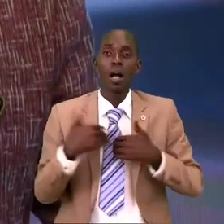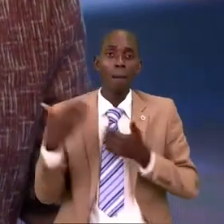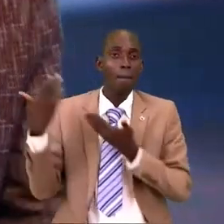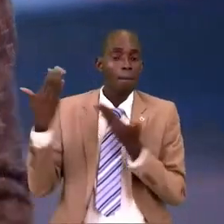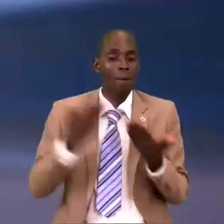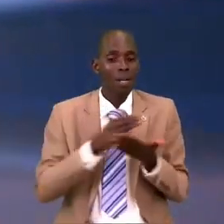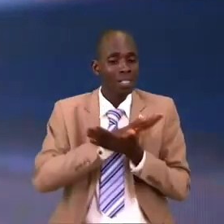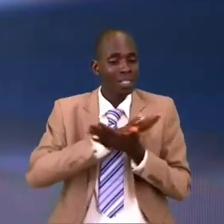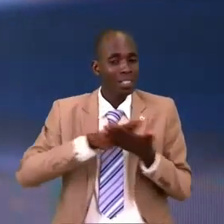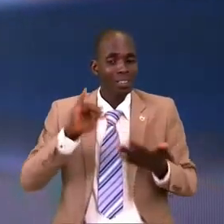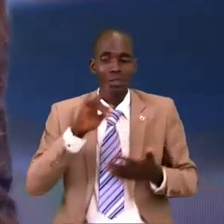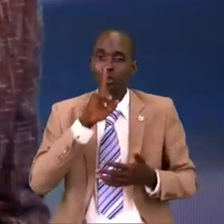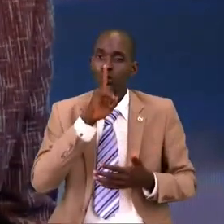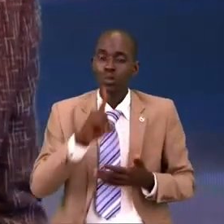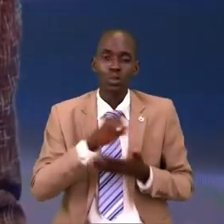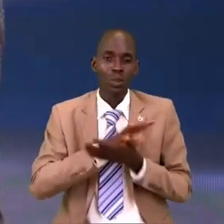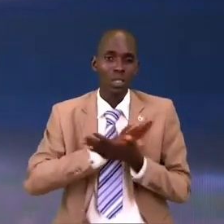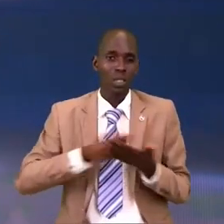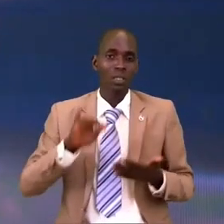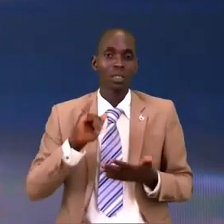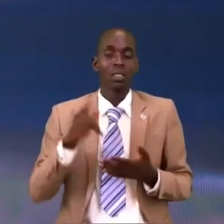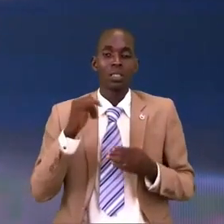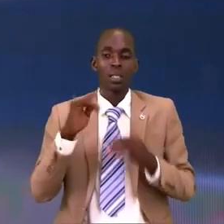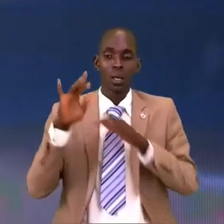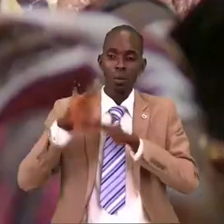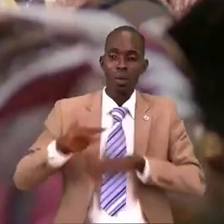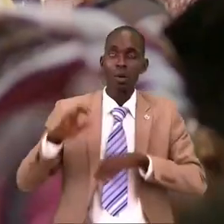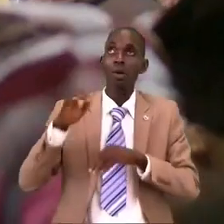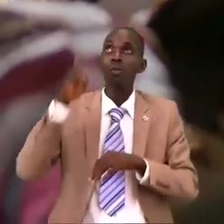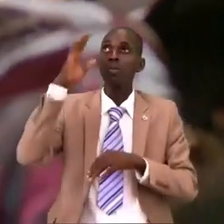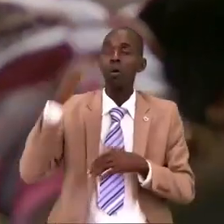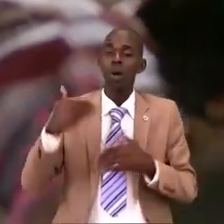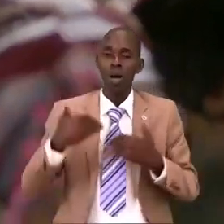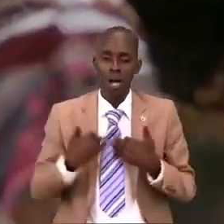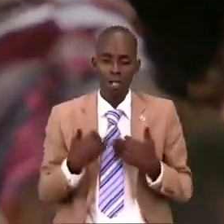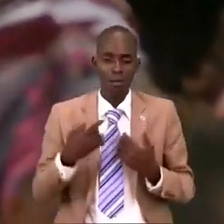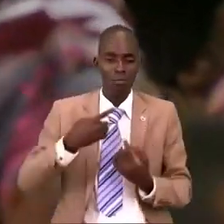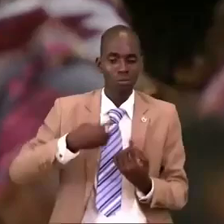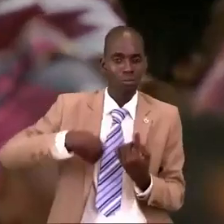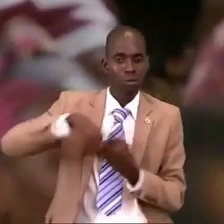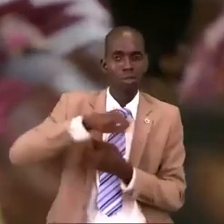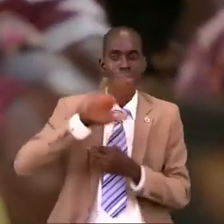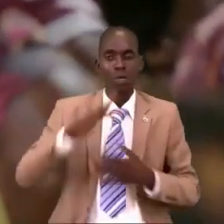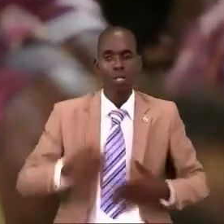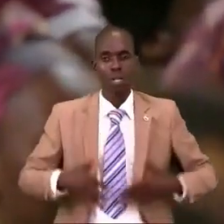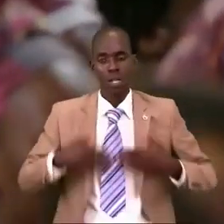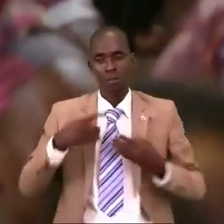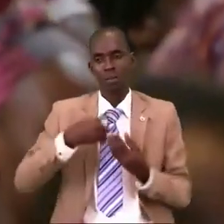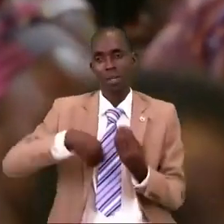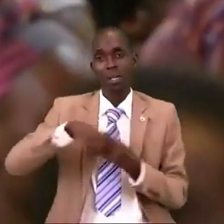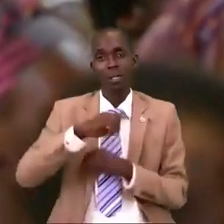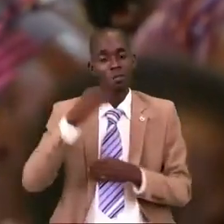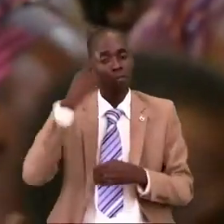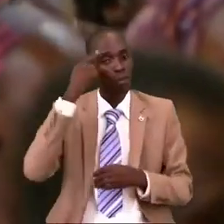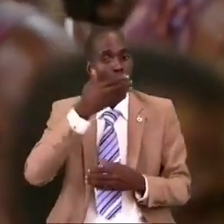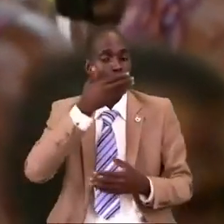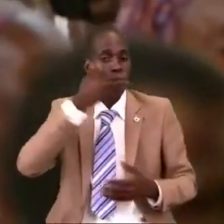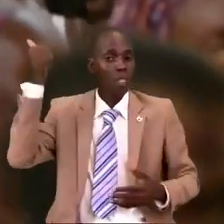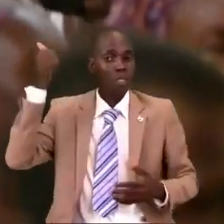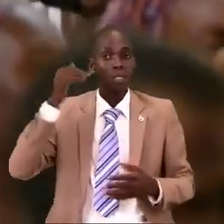not happened yet, it will happen tonight. Amen. To you, I say to